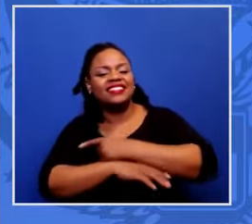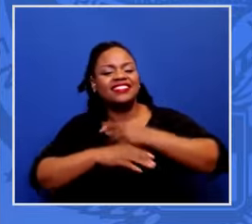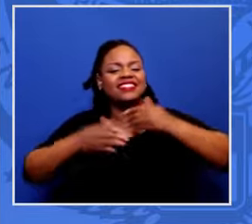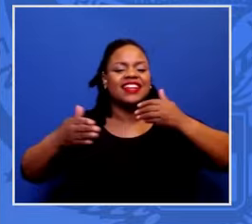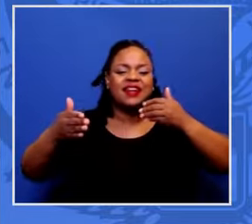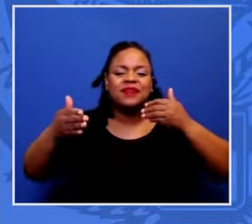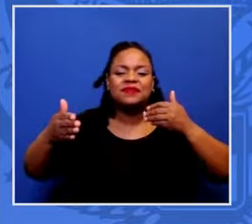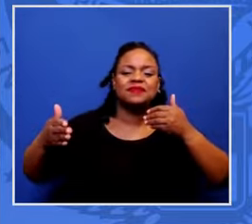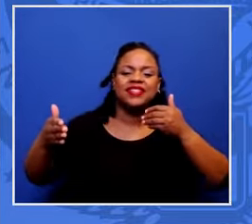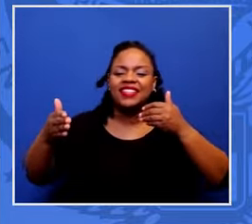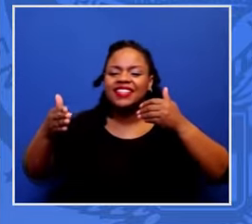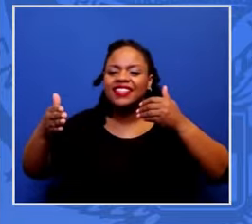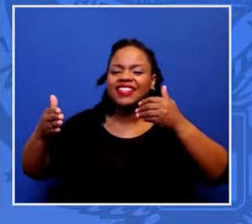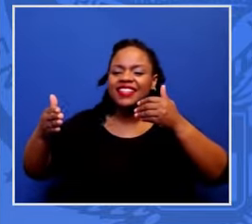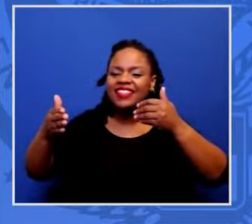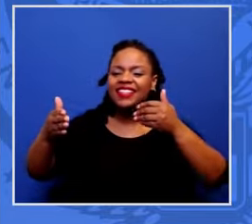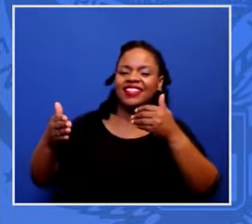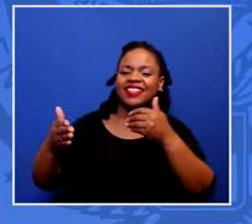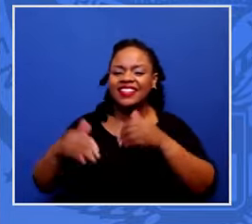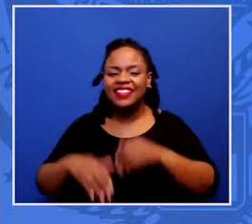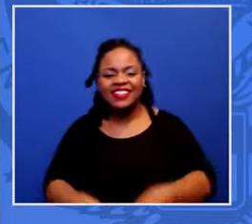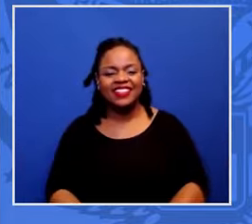Better days on their way.